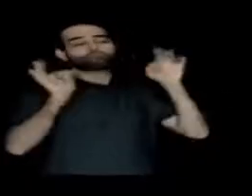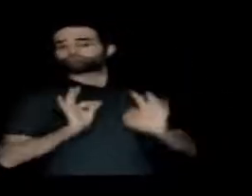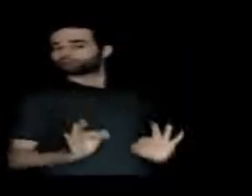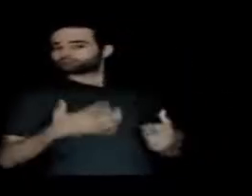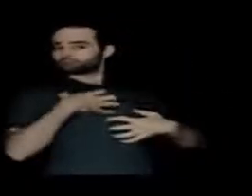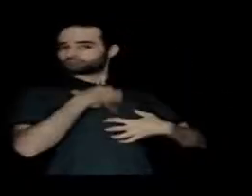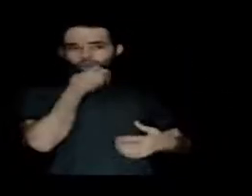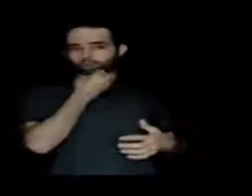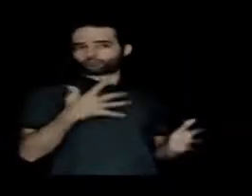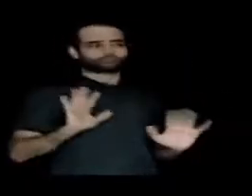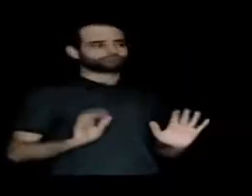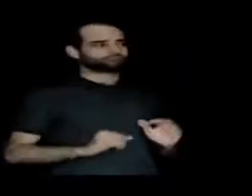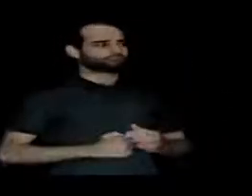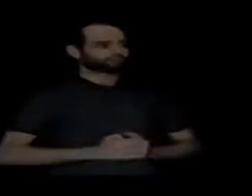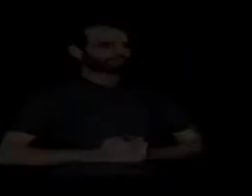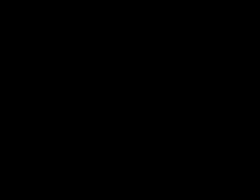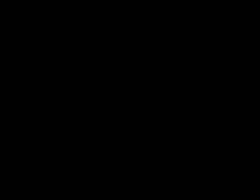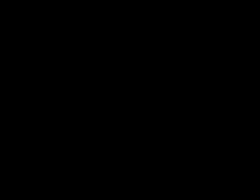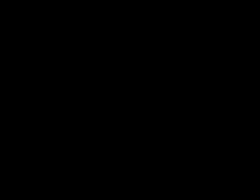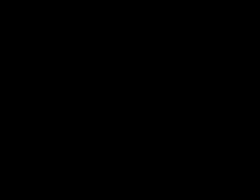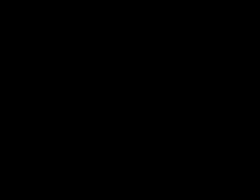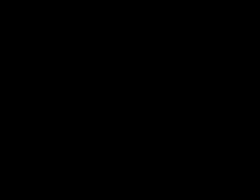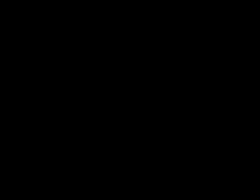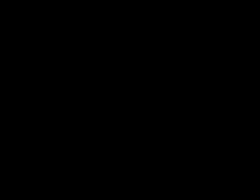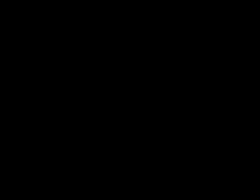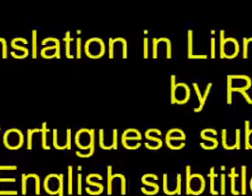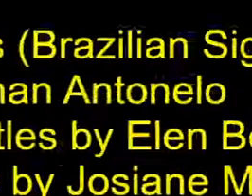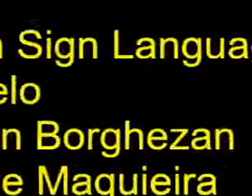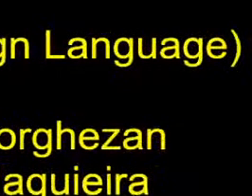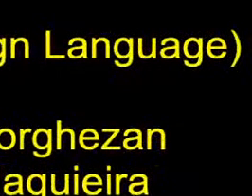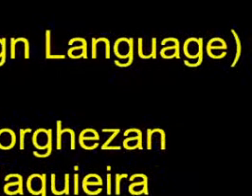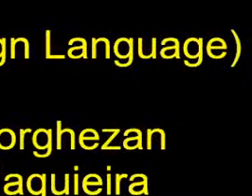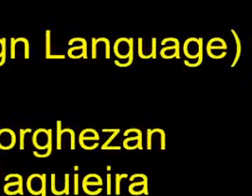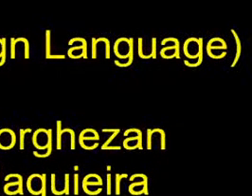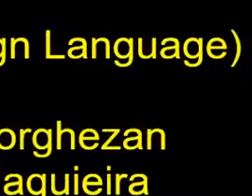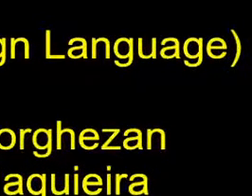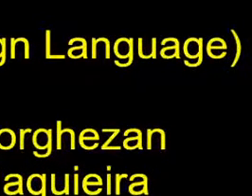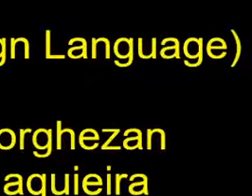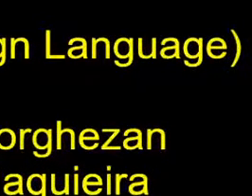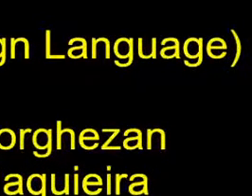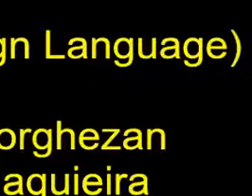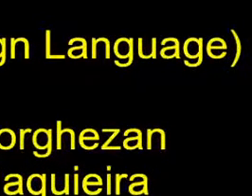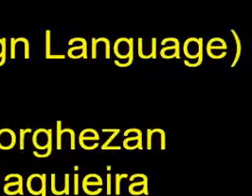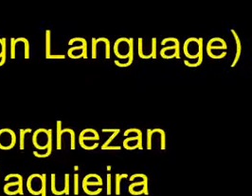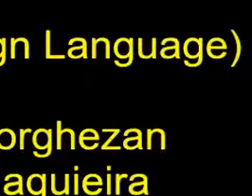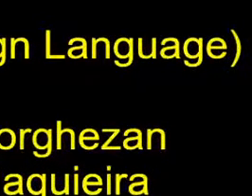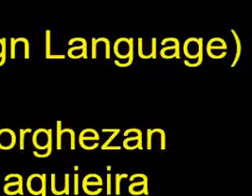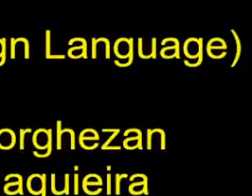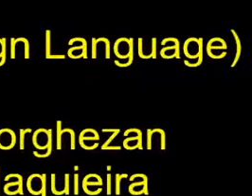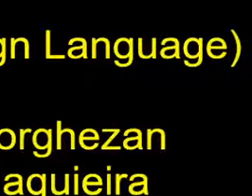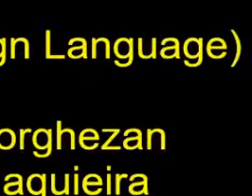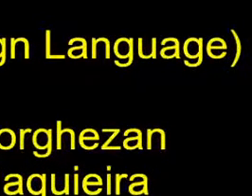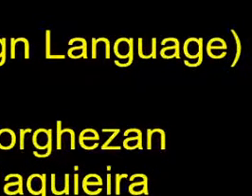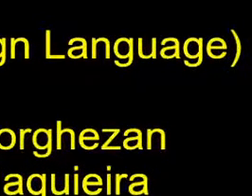is happy like Translation in Libras, Brazilian Sign Language, by Renan Antonello.